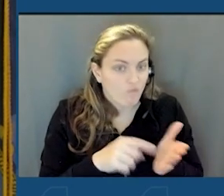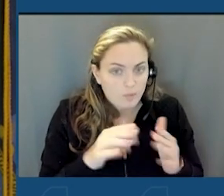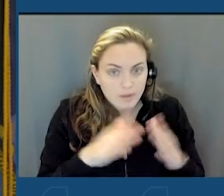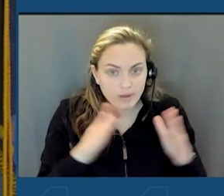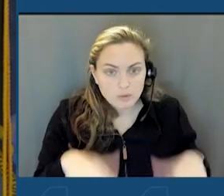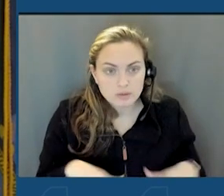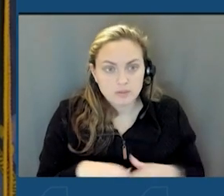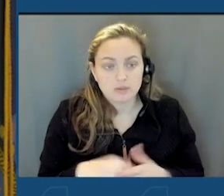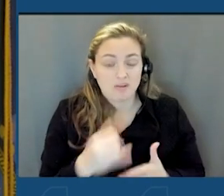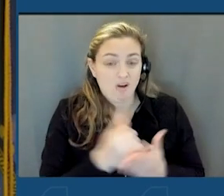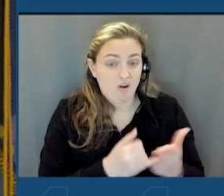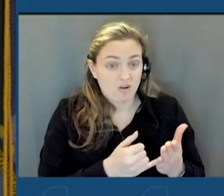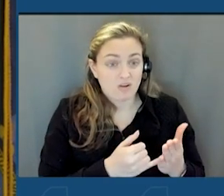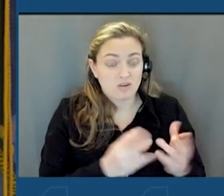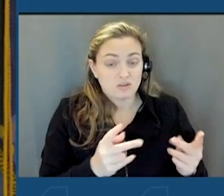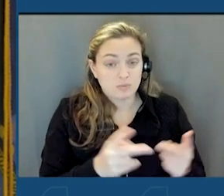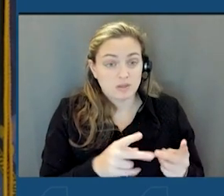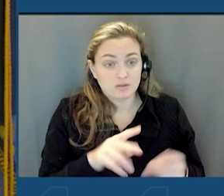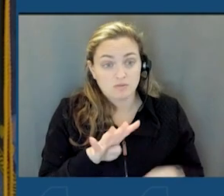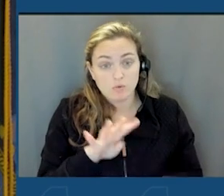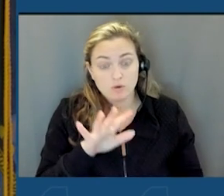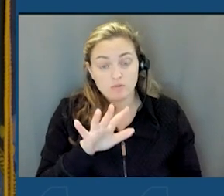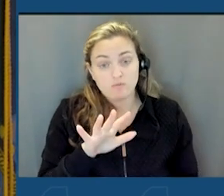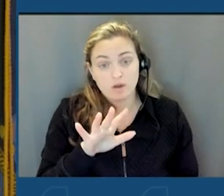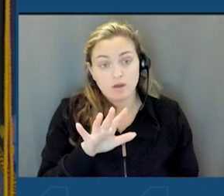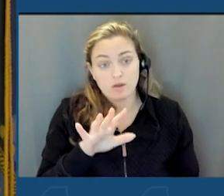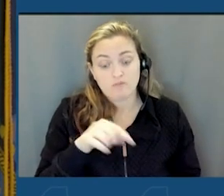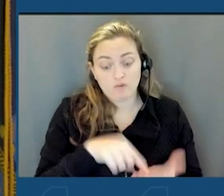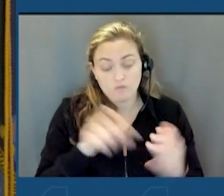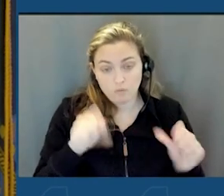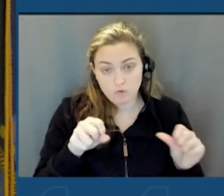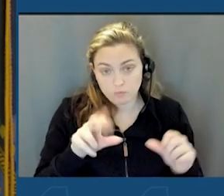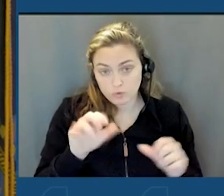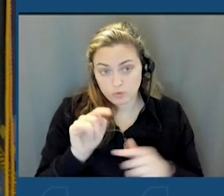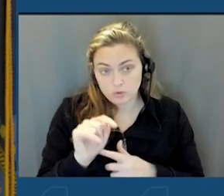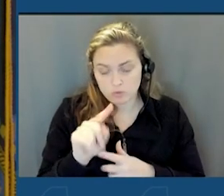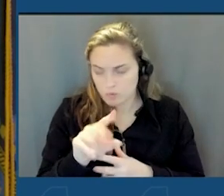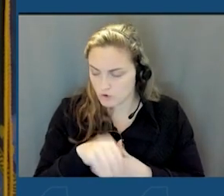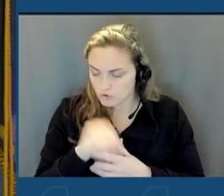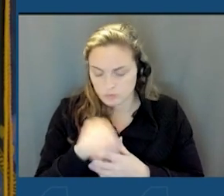Art space is 45 affordable units, 100% affordable.